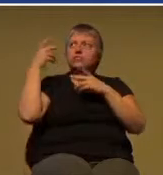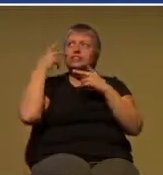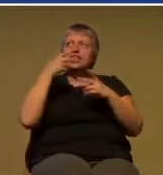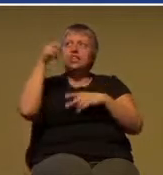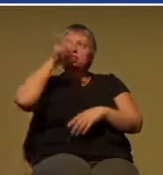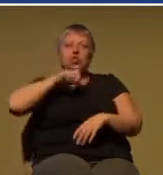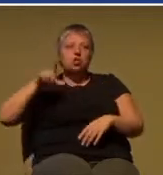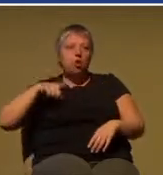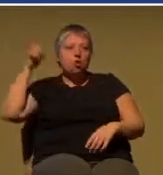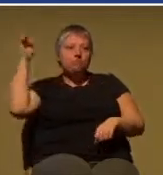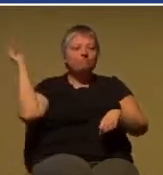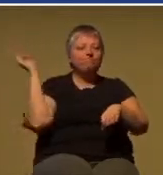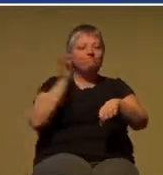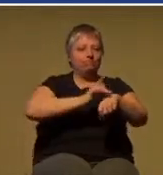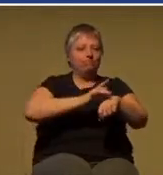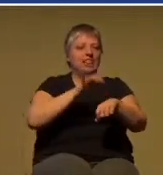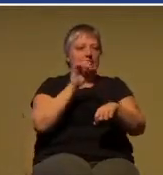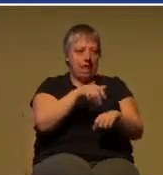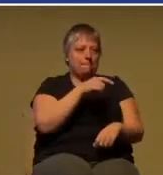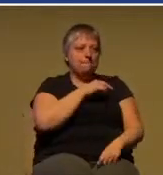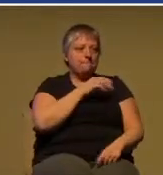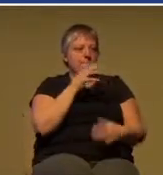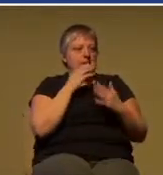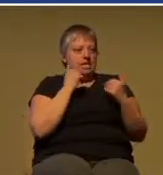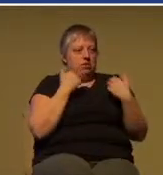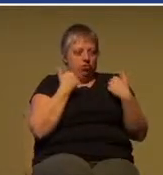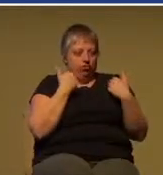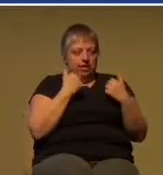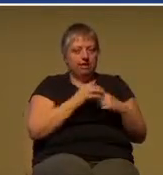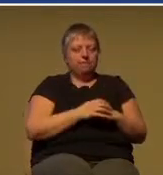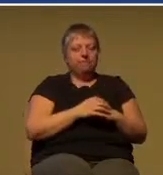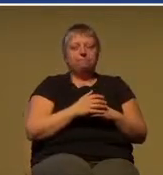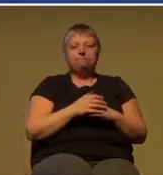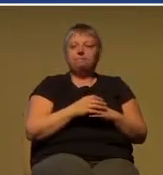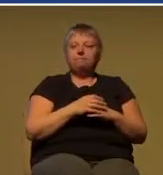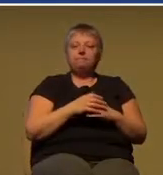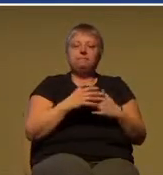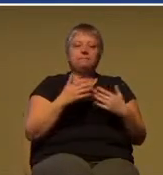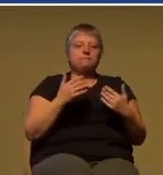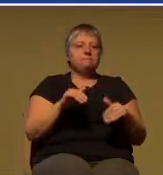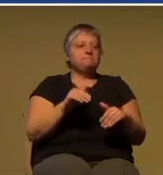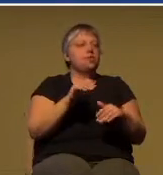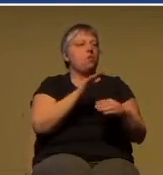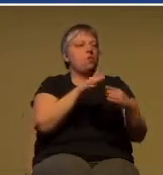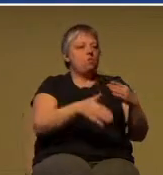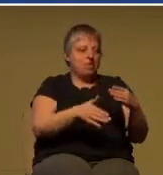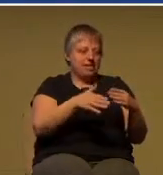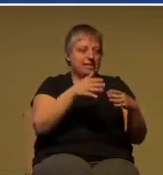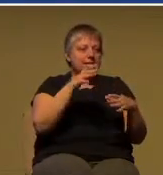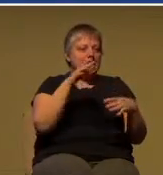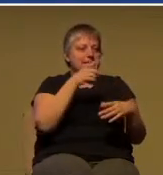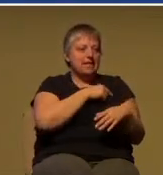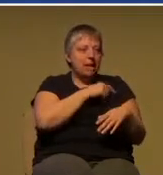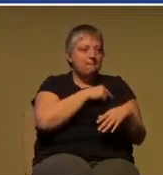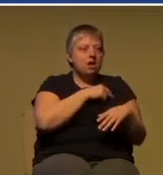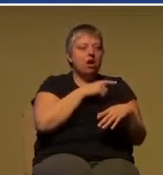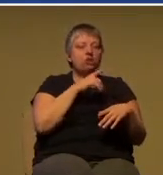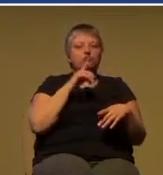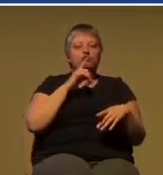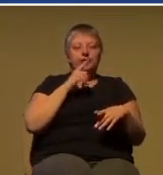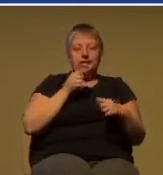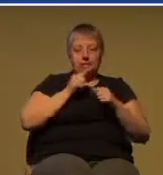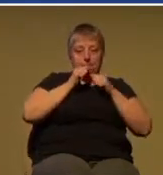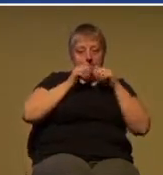ministry, in the weekend seminar, and the real blessing that has been to us and to people there.